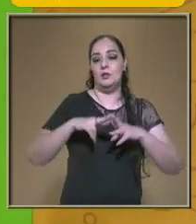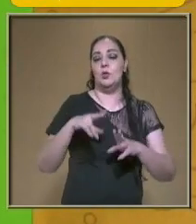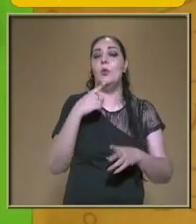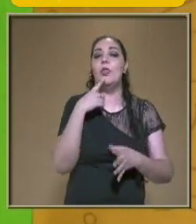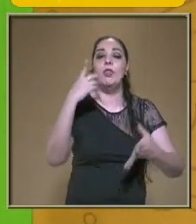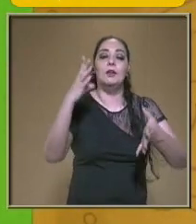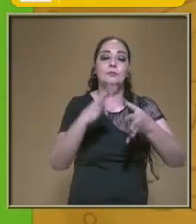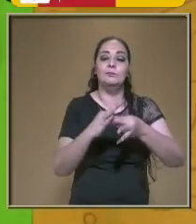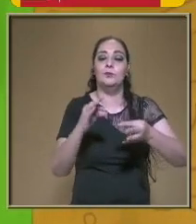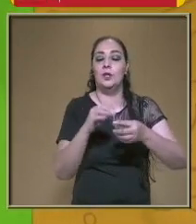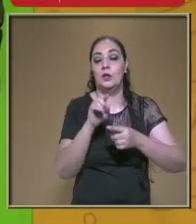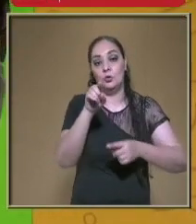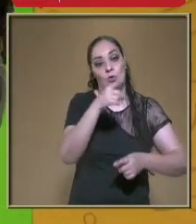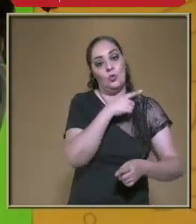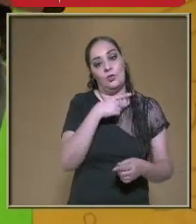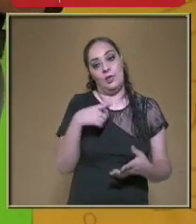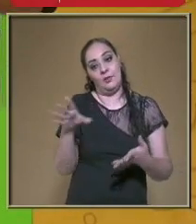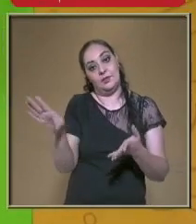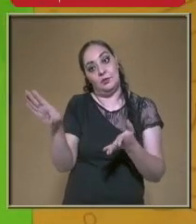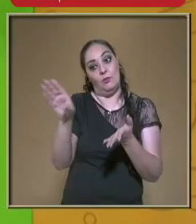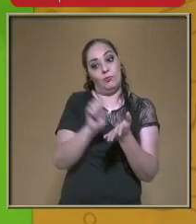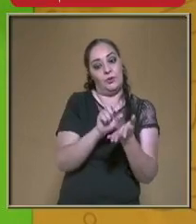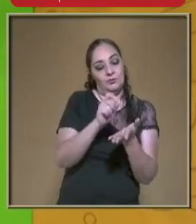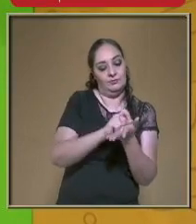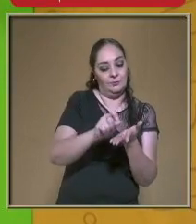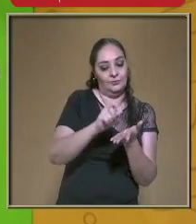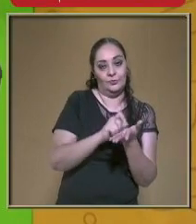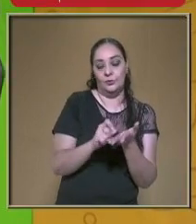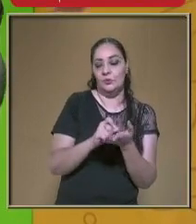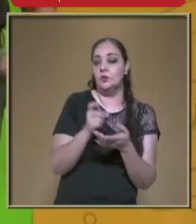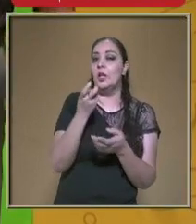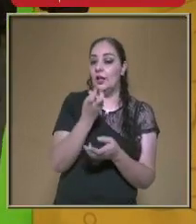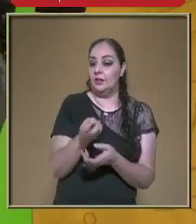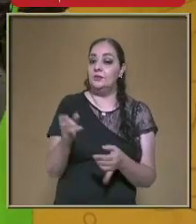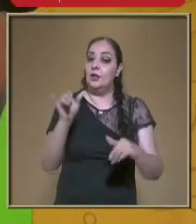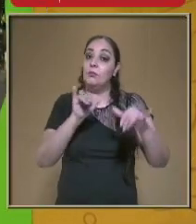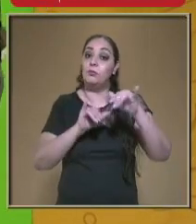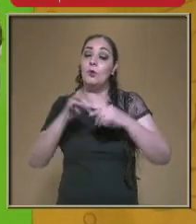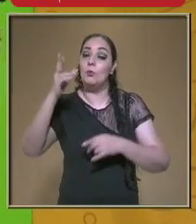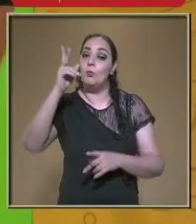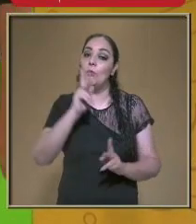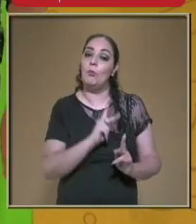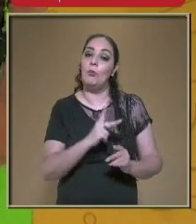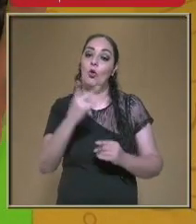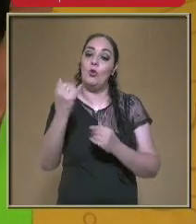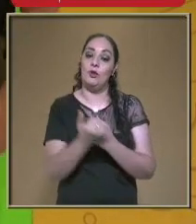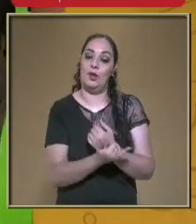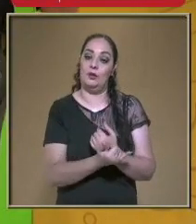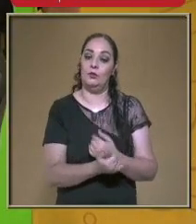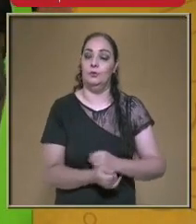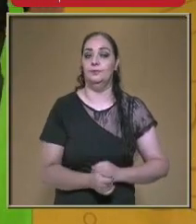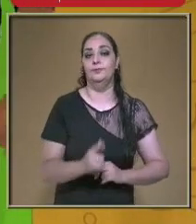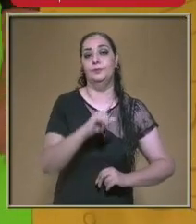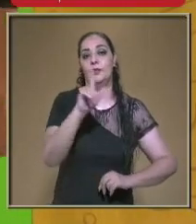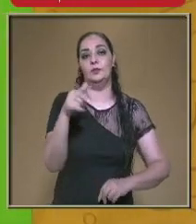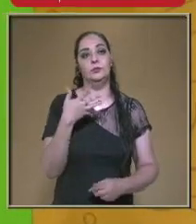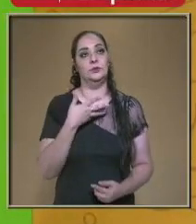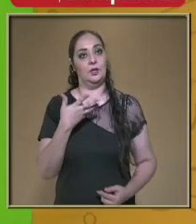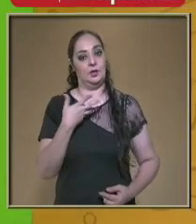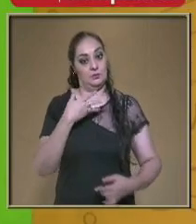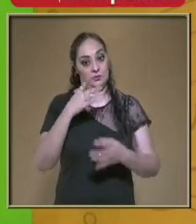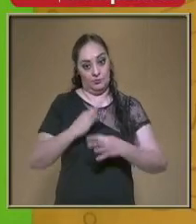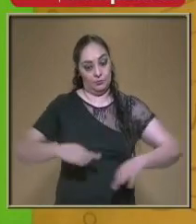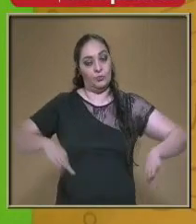say, hey, you have to copy the information about this science practice, okay? Then we have, very